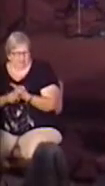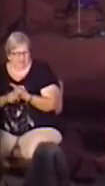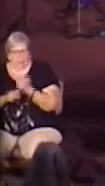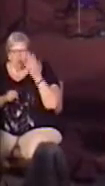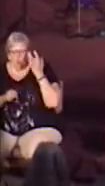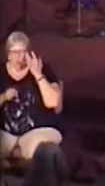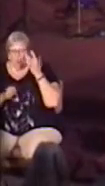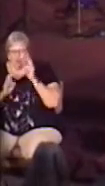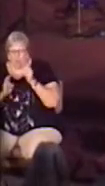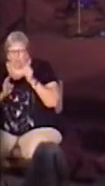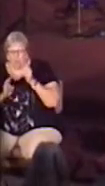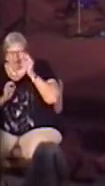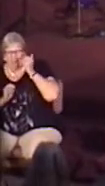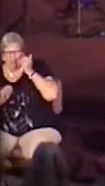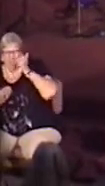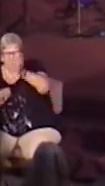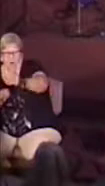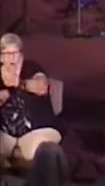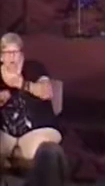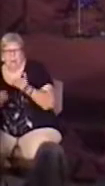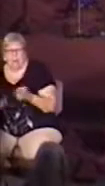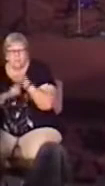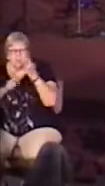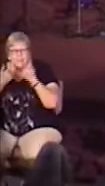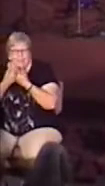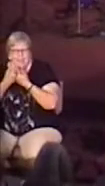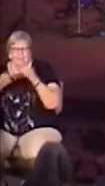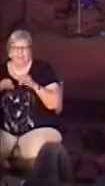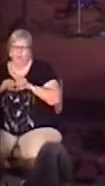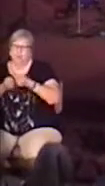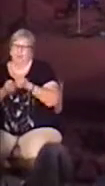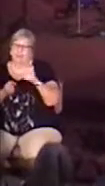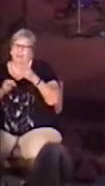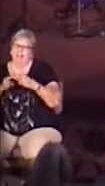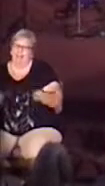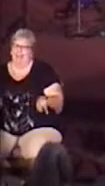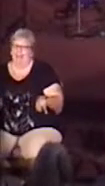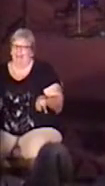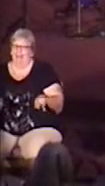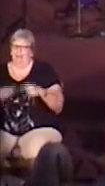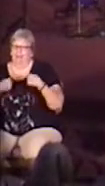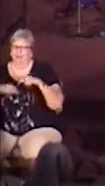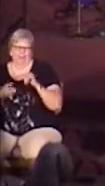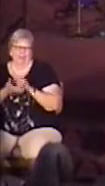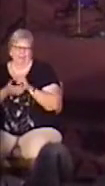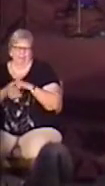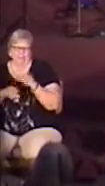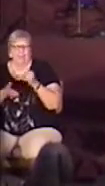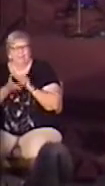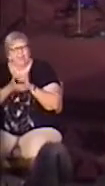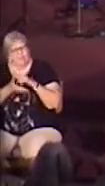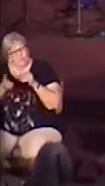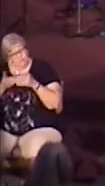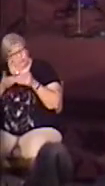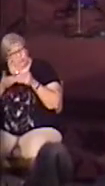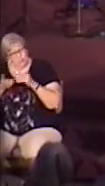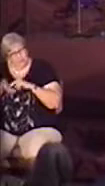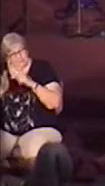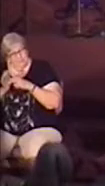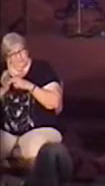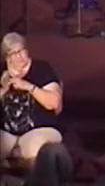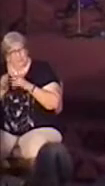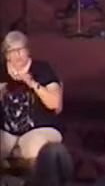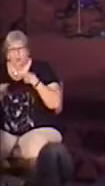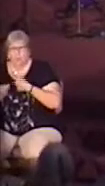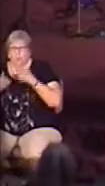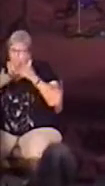racing forward and winning the game, so to speak, if you break the eggs in the process? And that's what gentleness is. That if we are going to